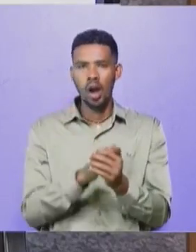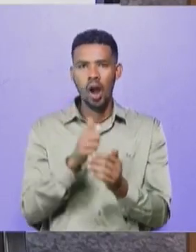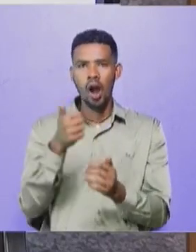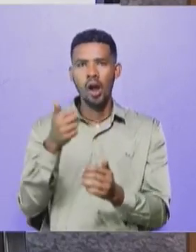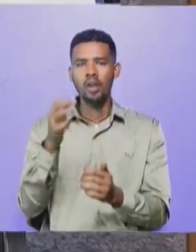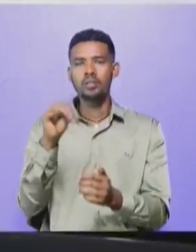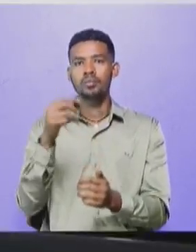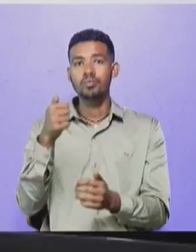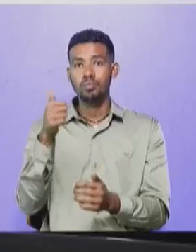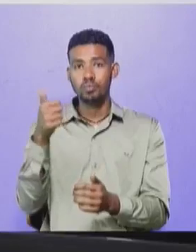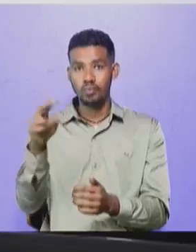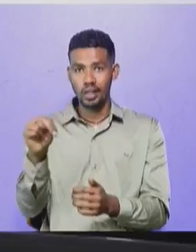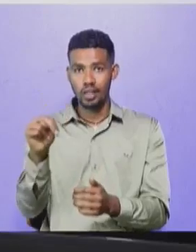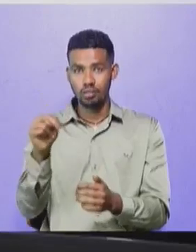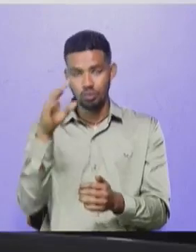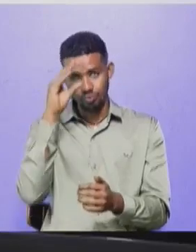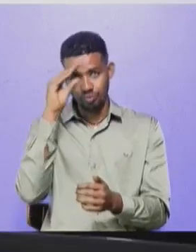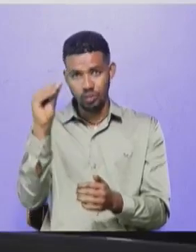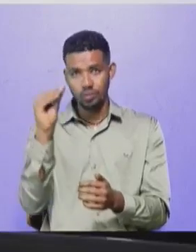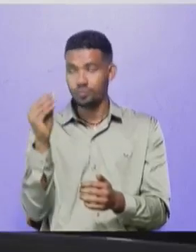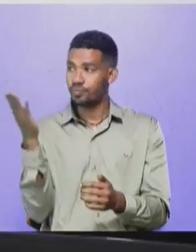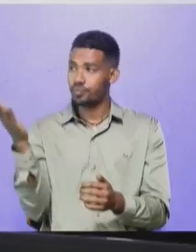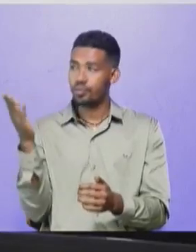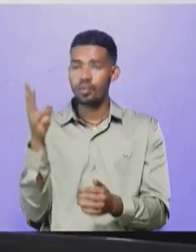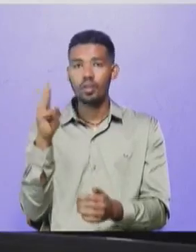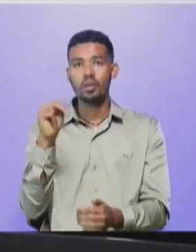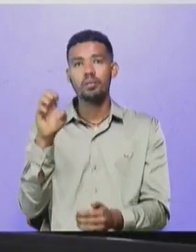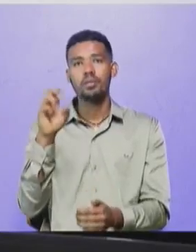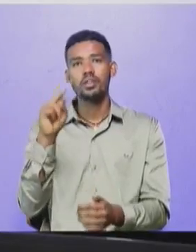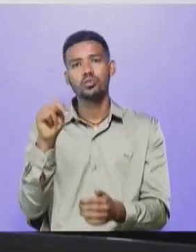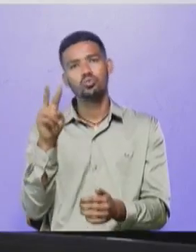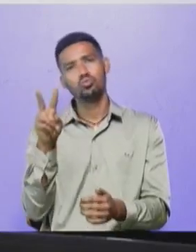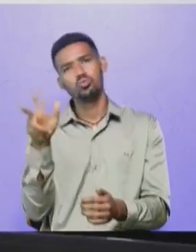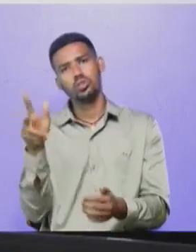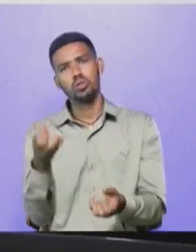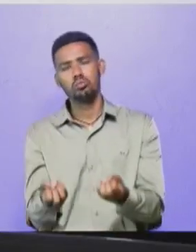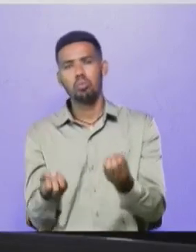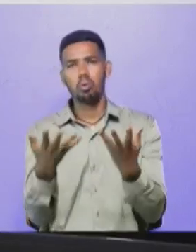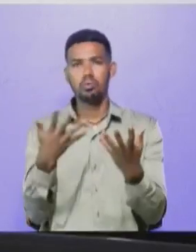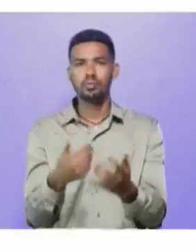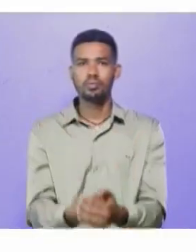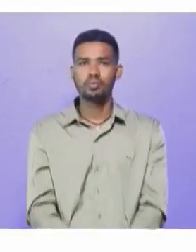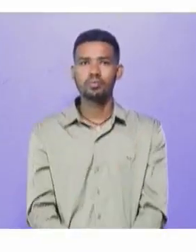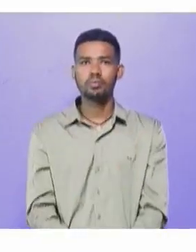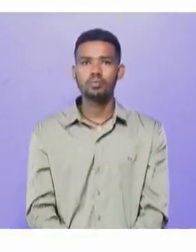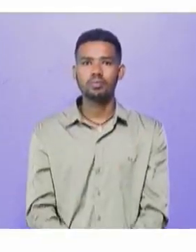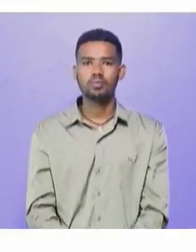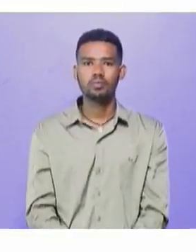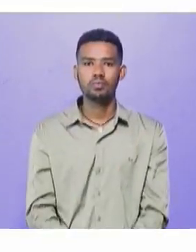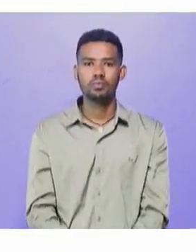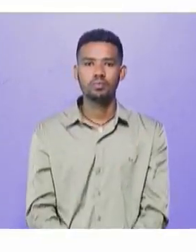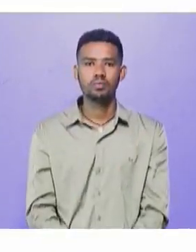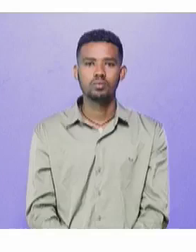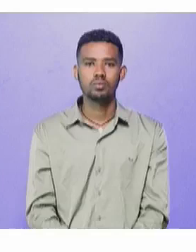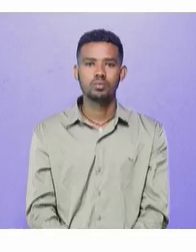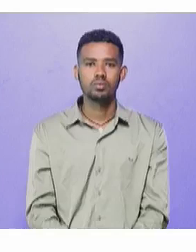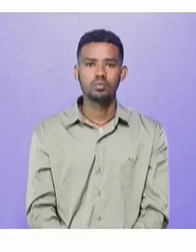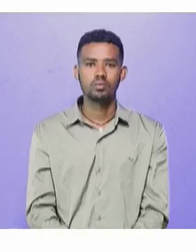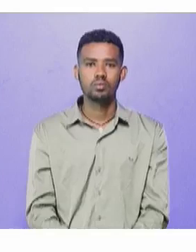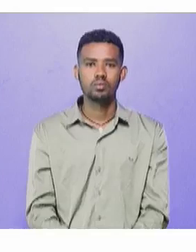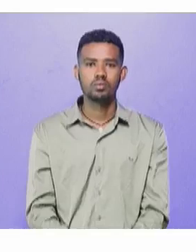man, this one is two men, three or more. Here is, for example,